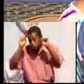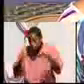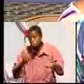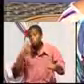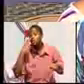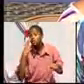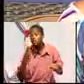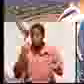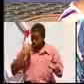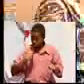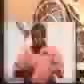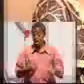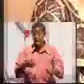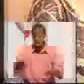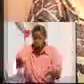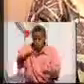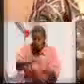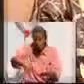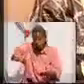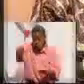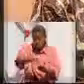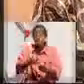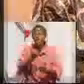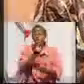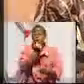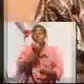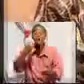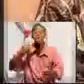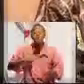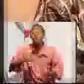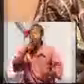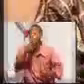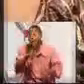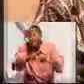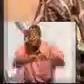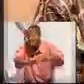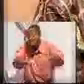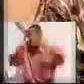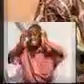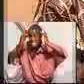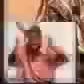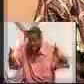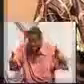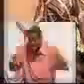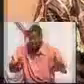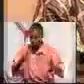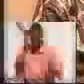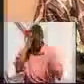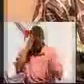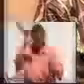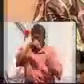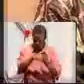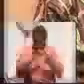the population and collect this data and find out people that actually have been trained, have skills, that we can create a database